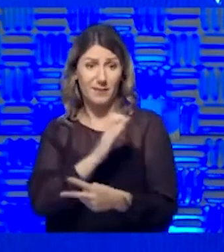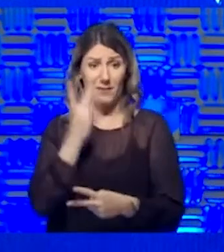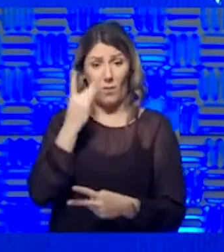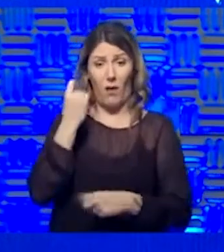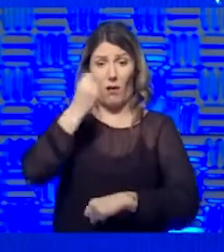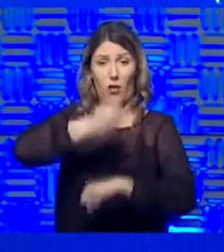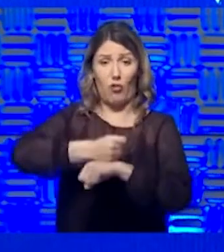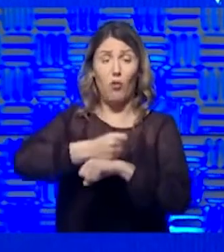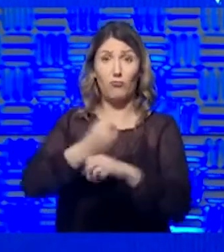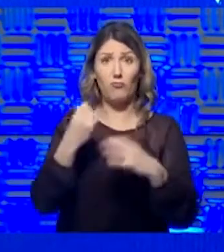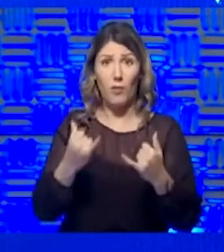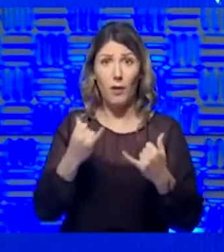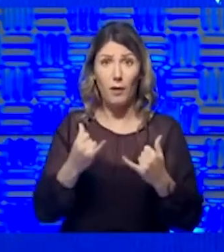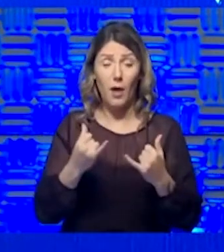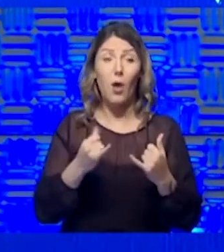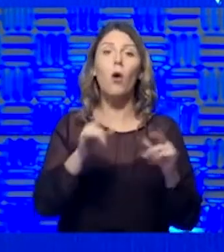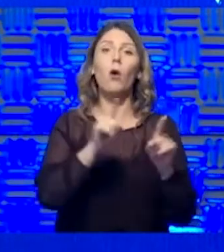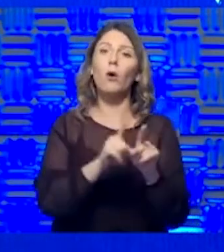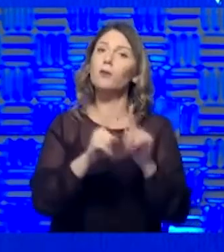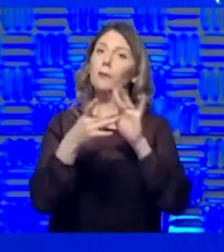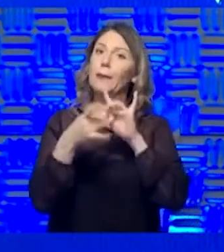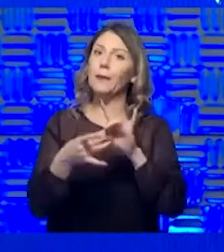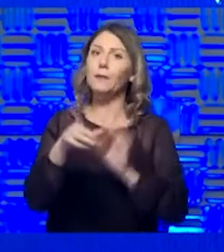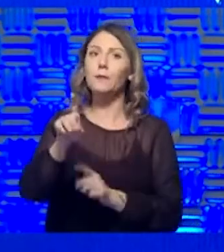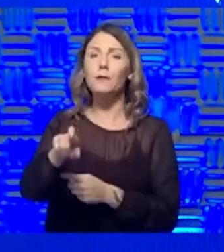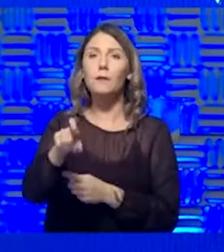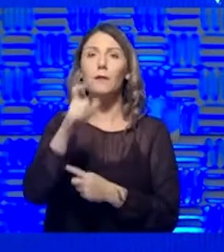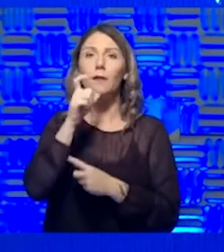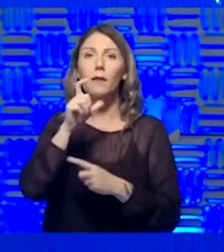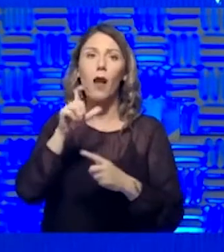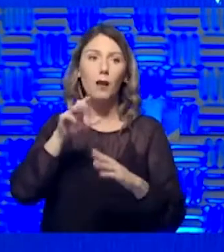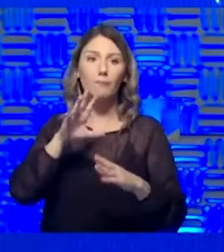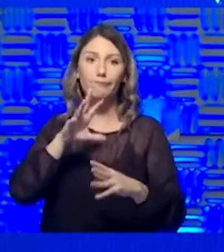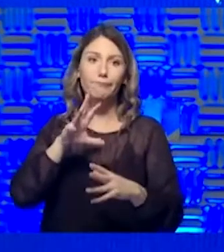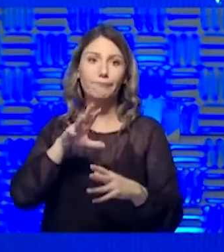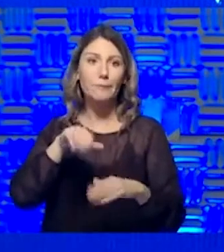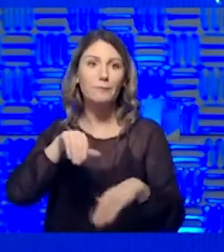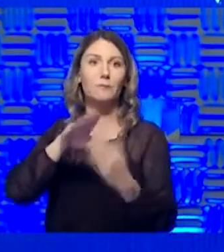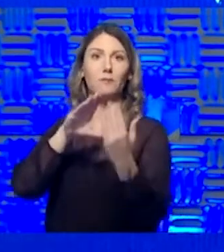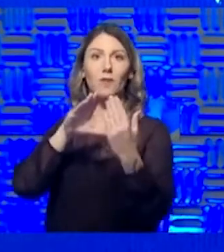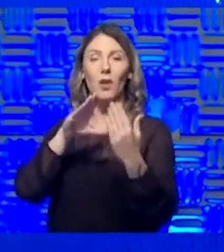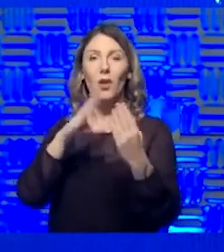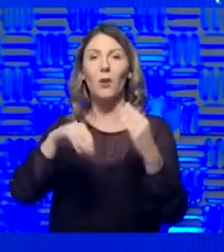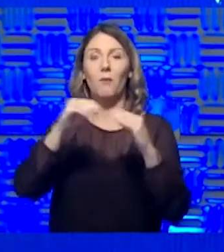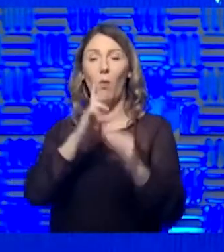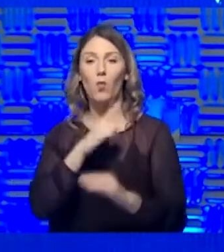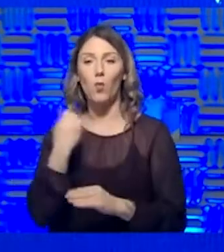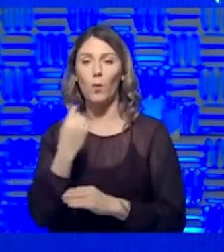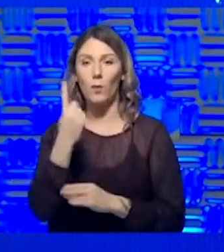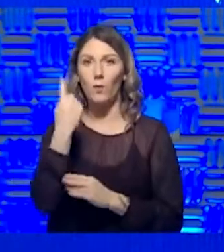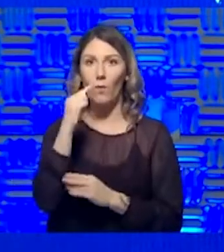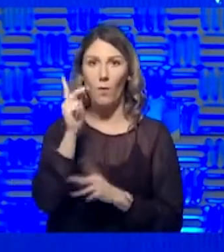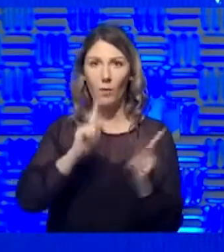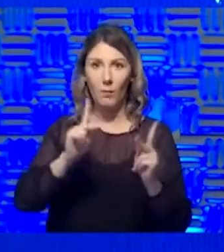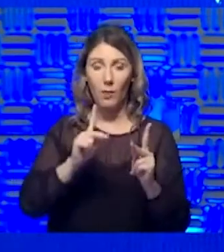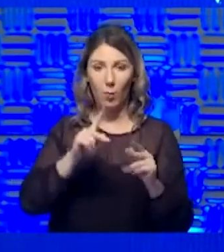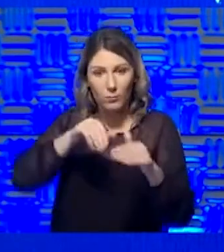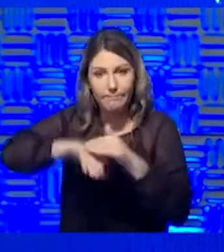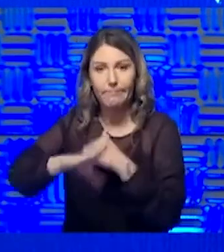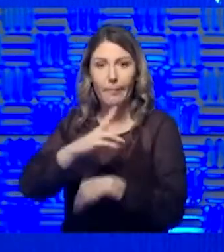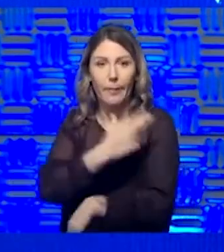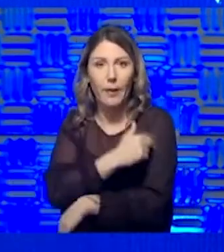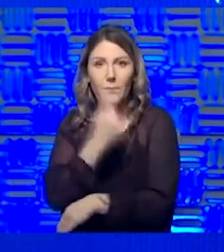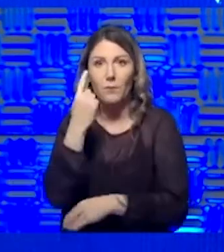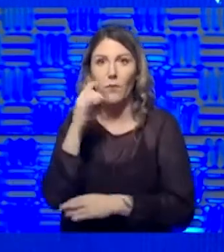with, along with the need to not introduce more risk to individuals who came in for those things. We'll have to have